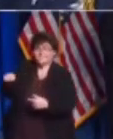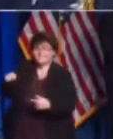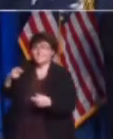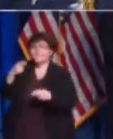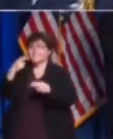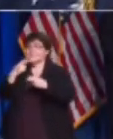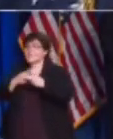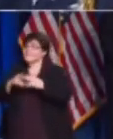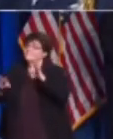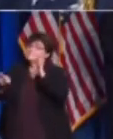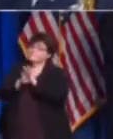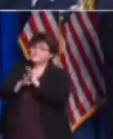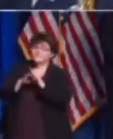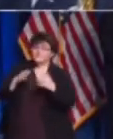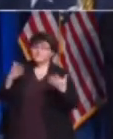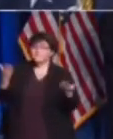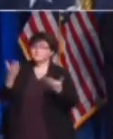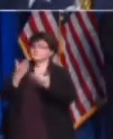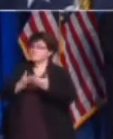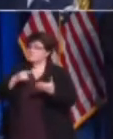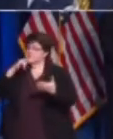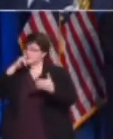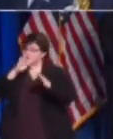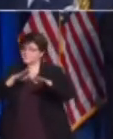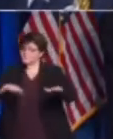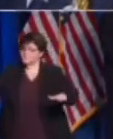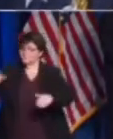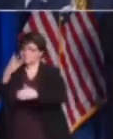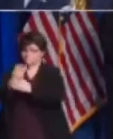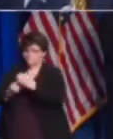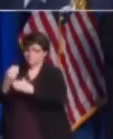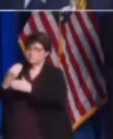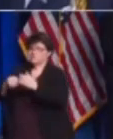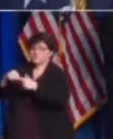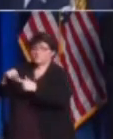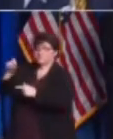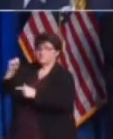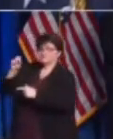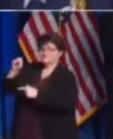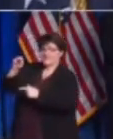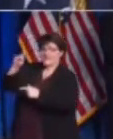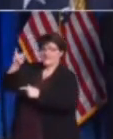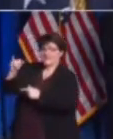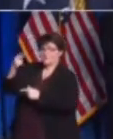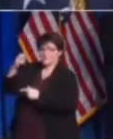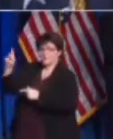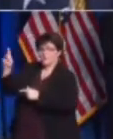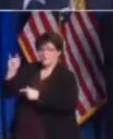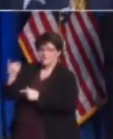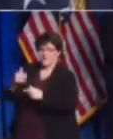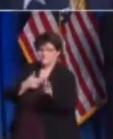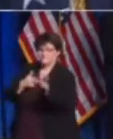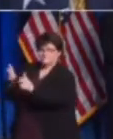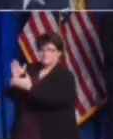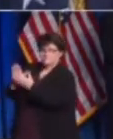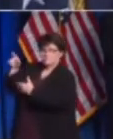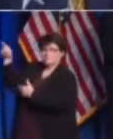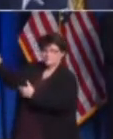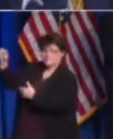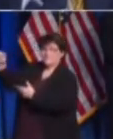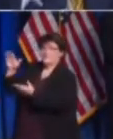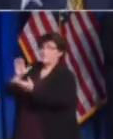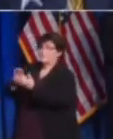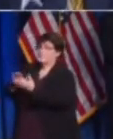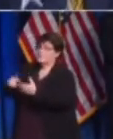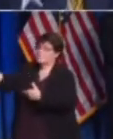children killed at Sandy Hook, and that academy and every student in it is a reminder that